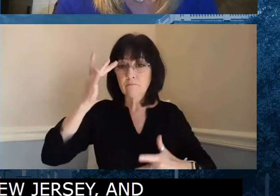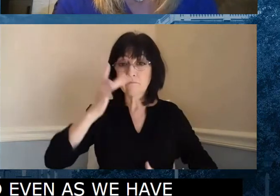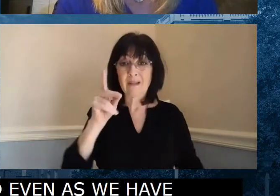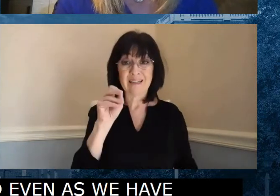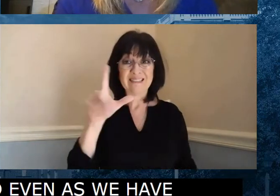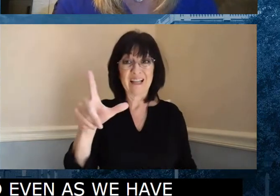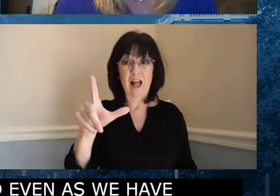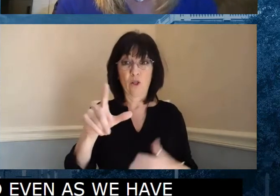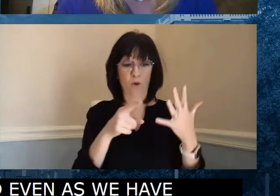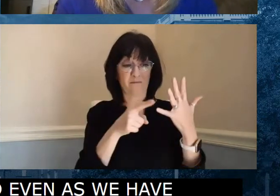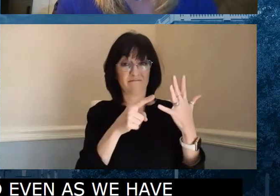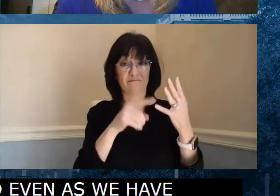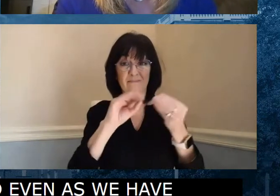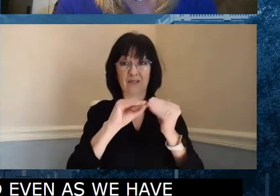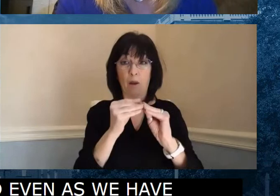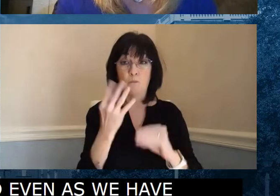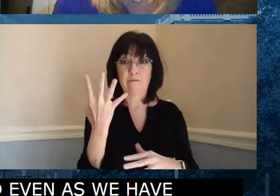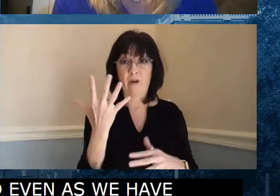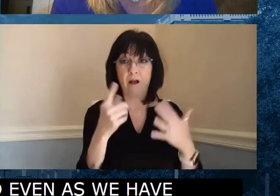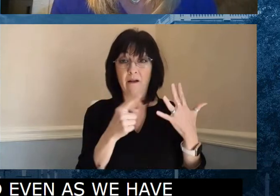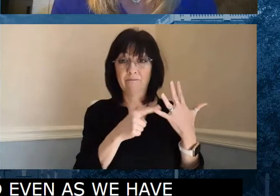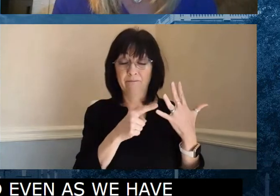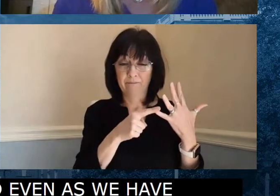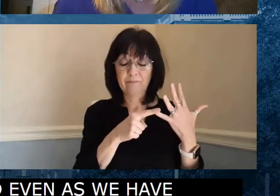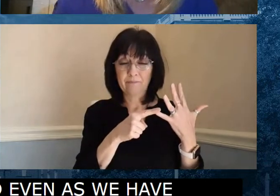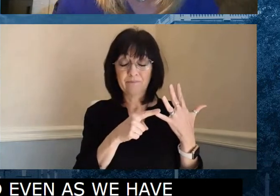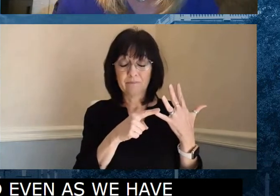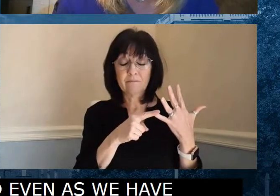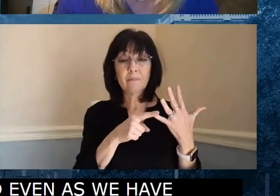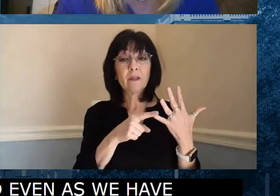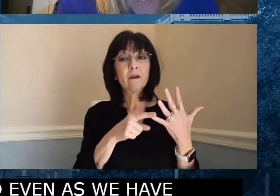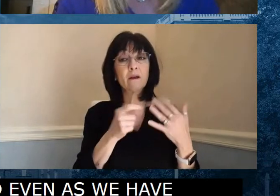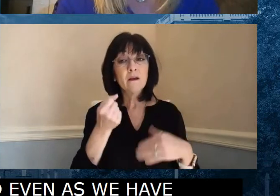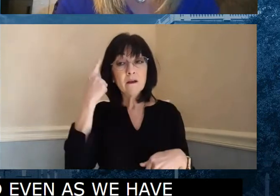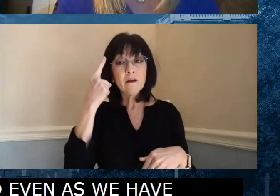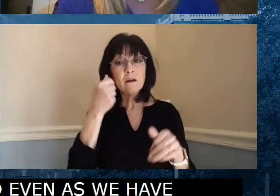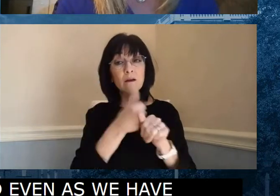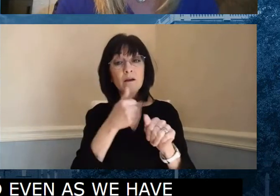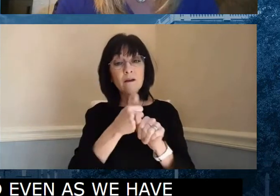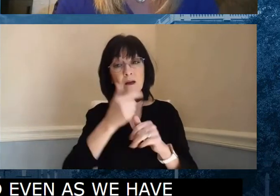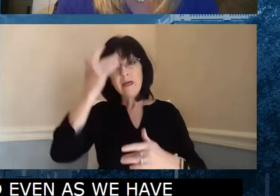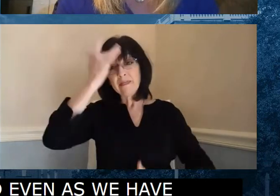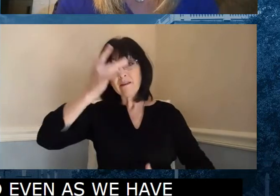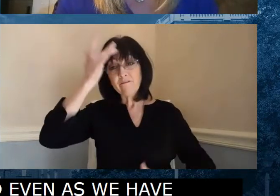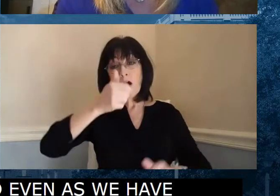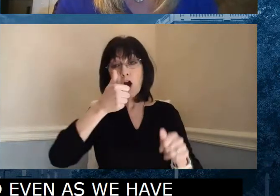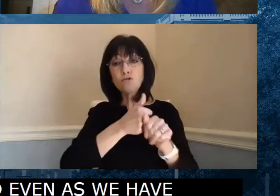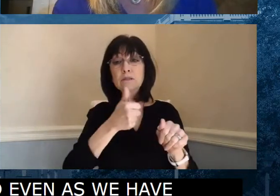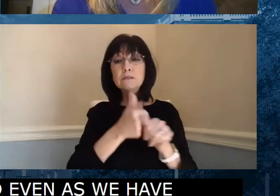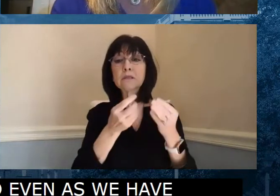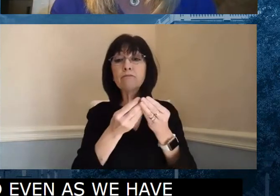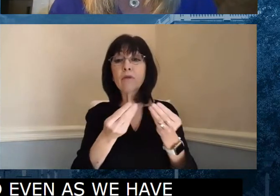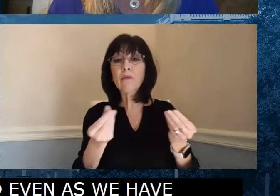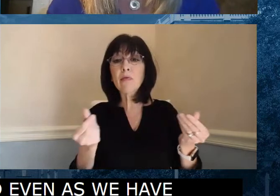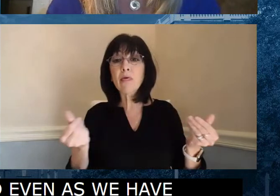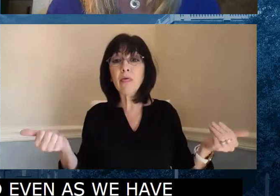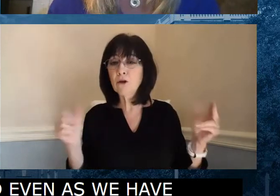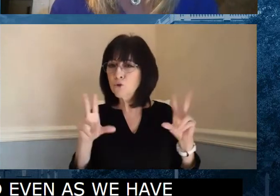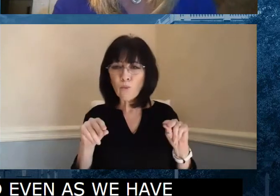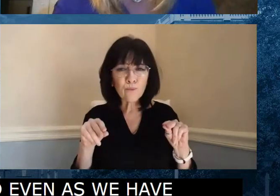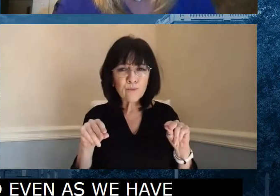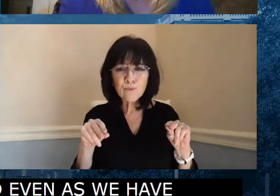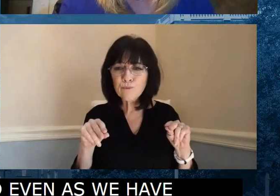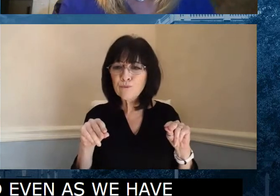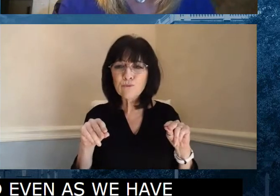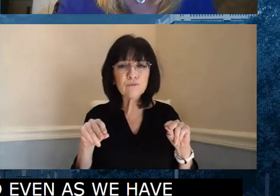is not yet slowing down. So, and the governor just mentioned this, but I'll reiterate